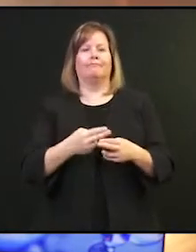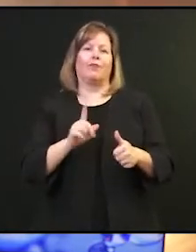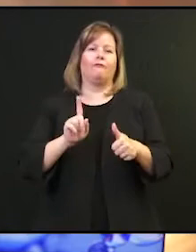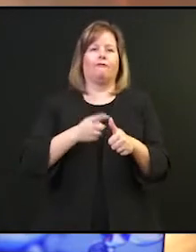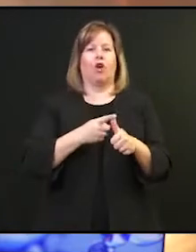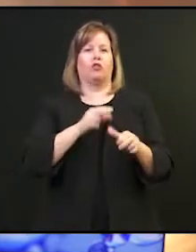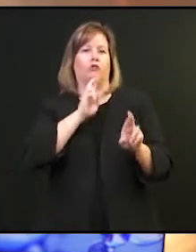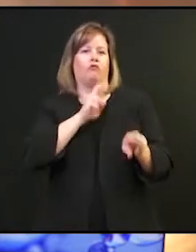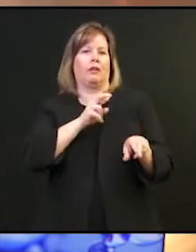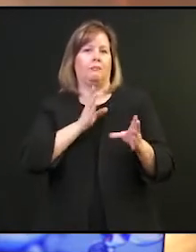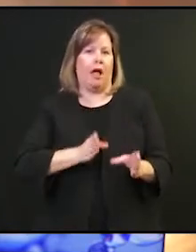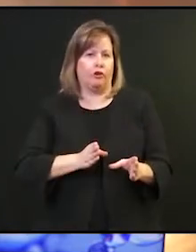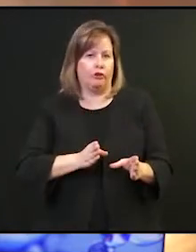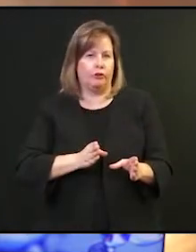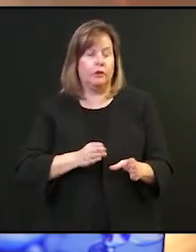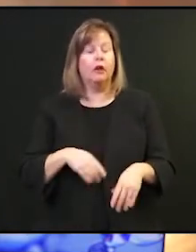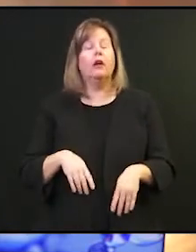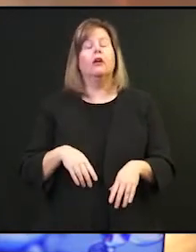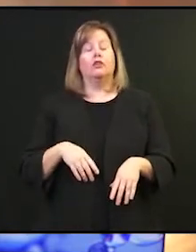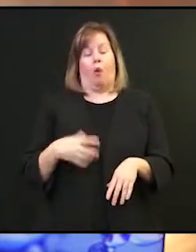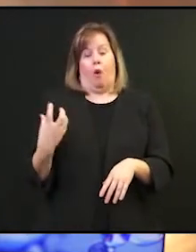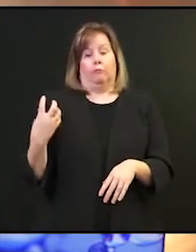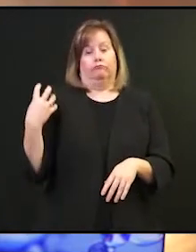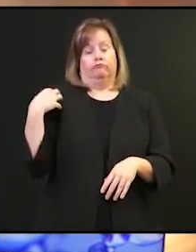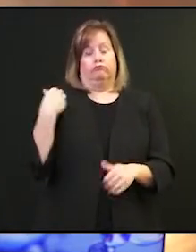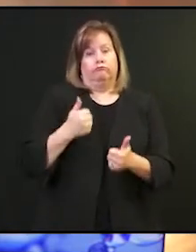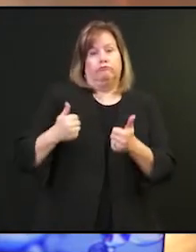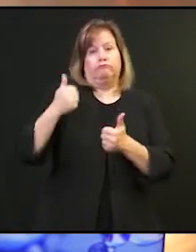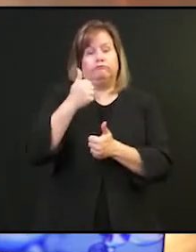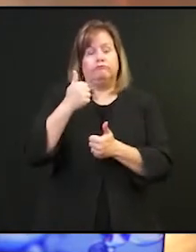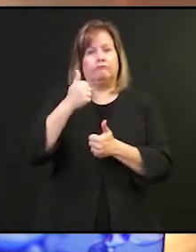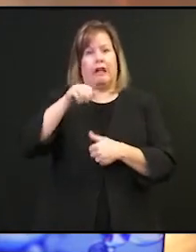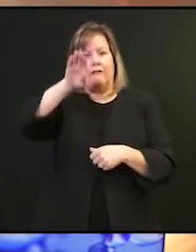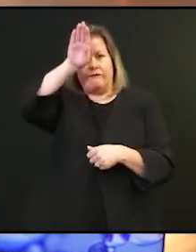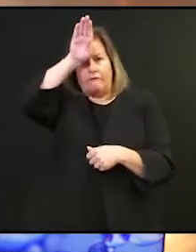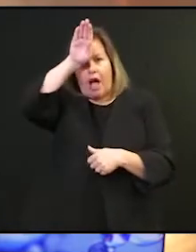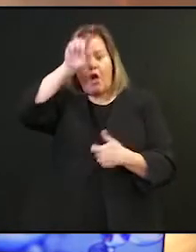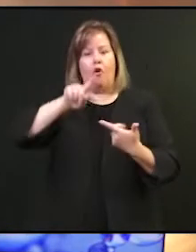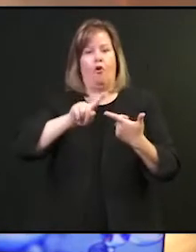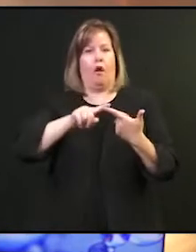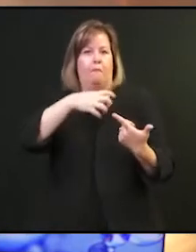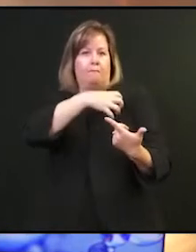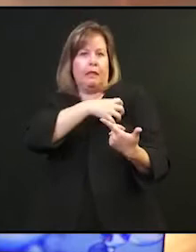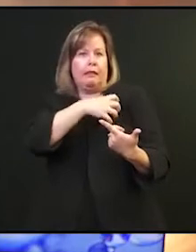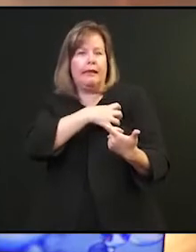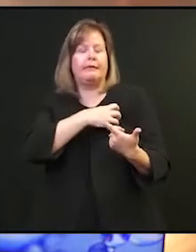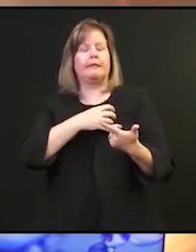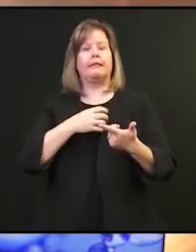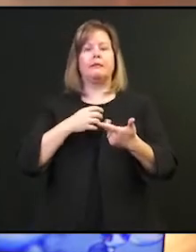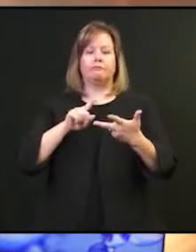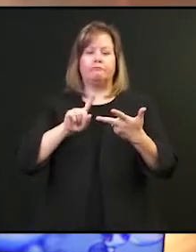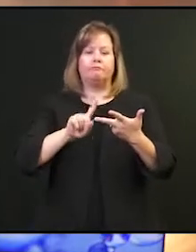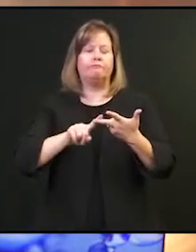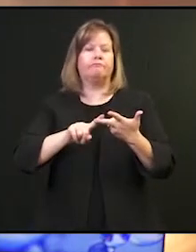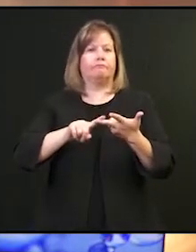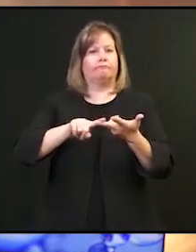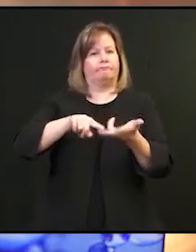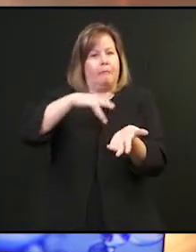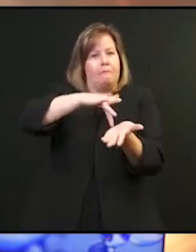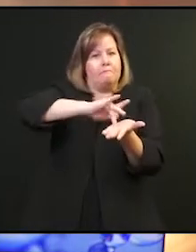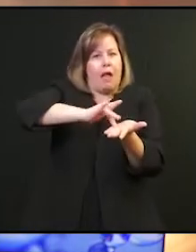police chiefs, fire chiefs, and other leaders in the first response community to make sure they have access to